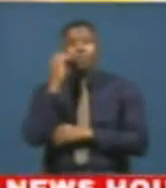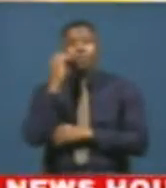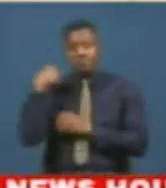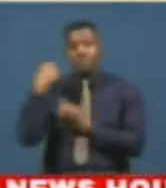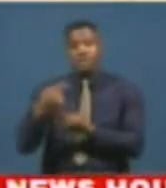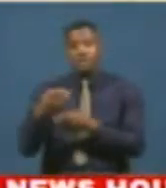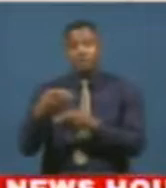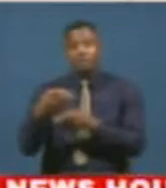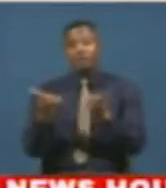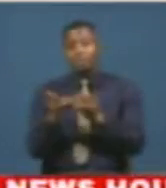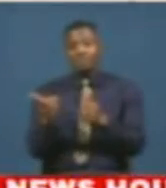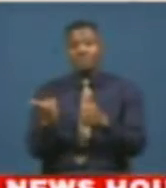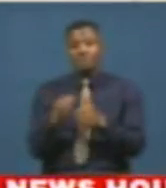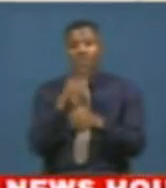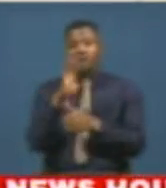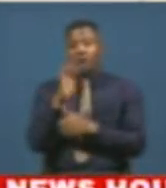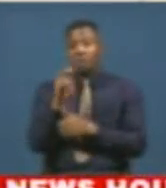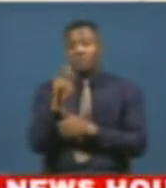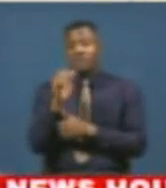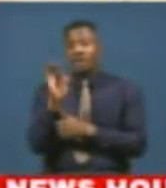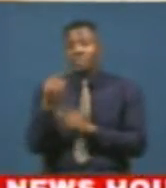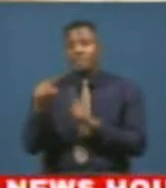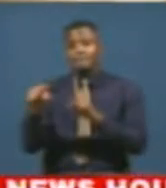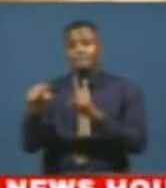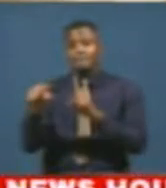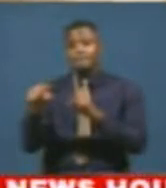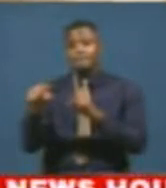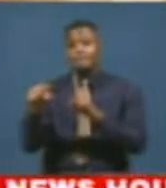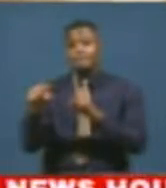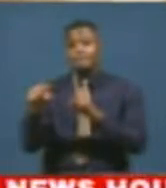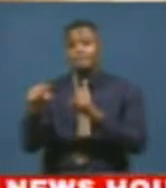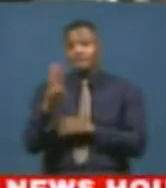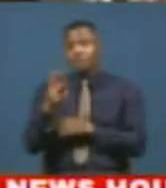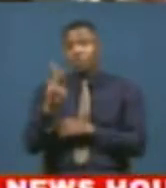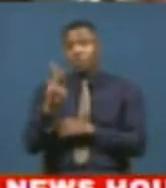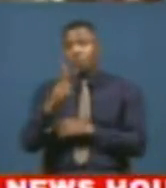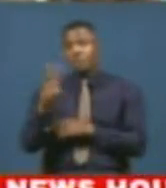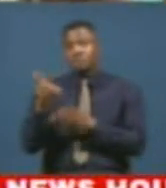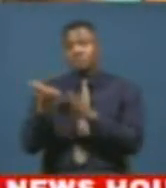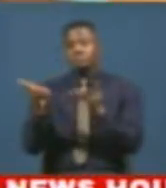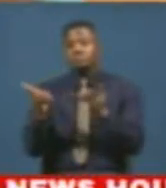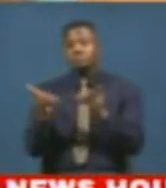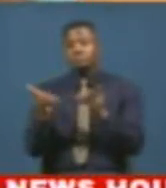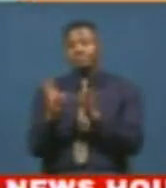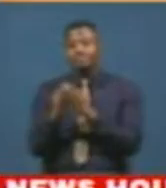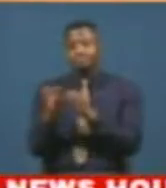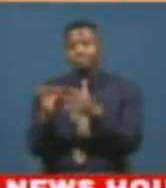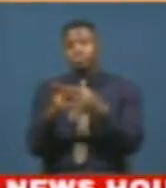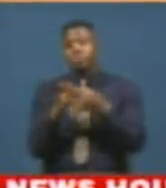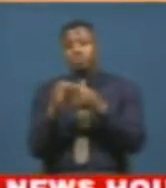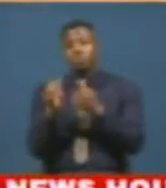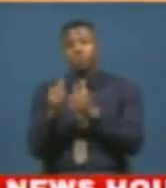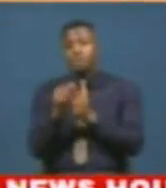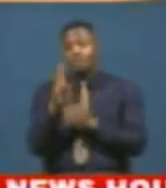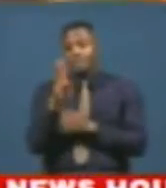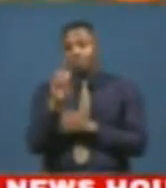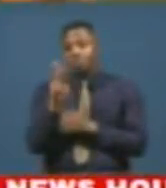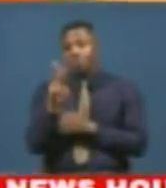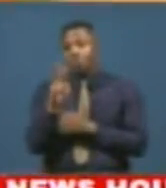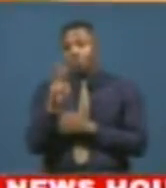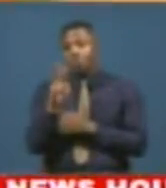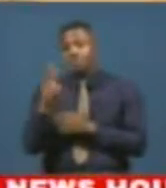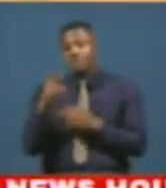recorded its first COVID-19 positive case, the Boku West District Assembly, in collaboration with the Boku West District